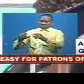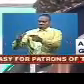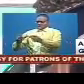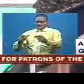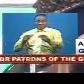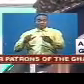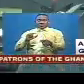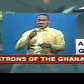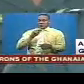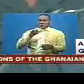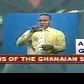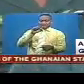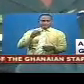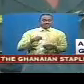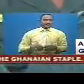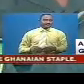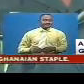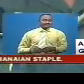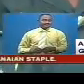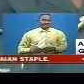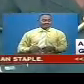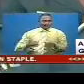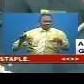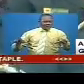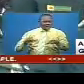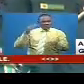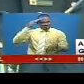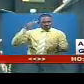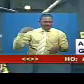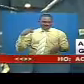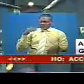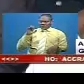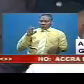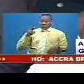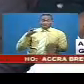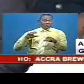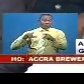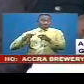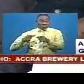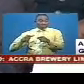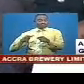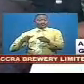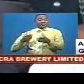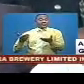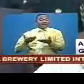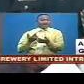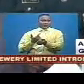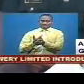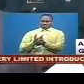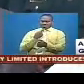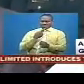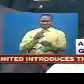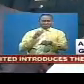unit of the GIS. Acting head of the European Union delegation in Ghana, Mr. Judical Reynolds,